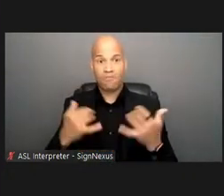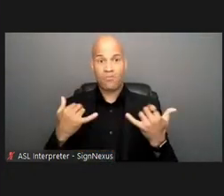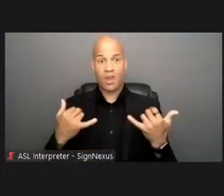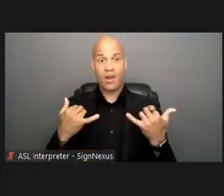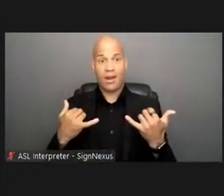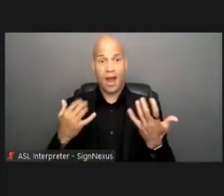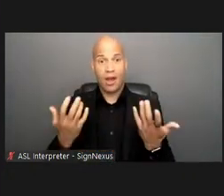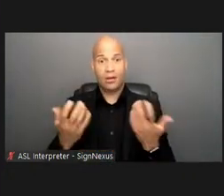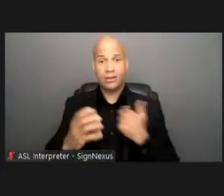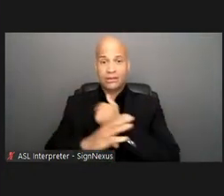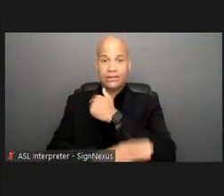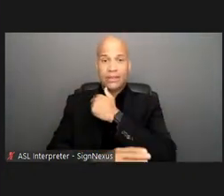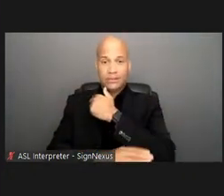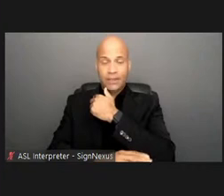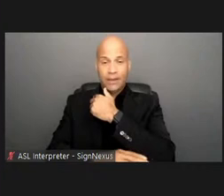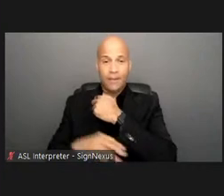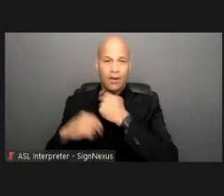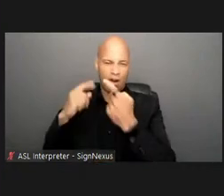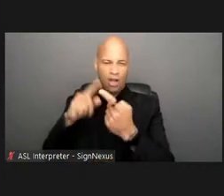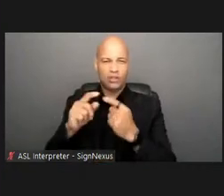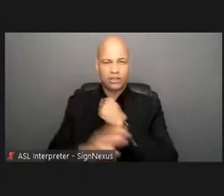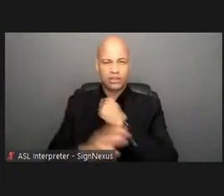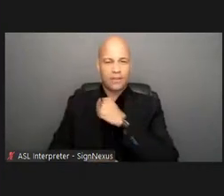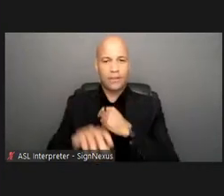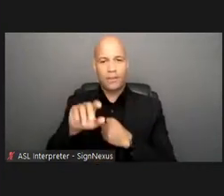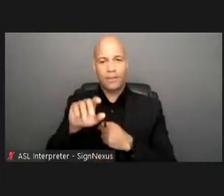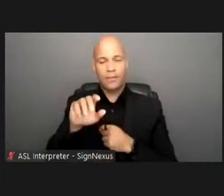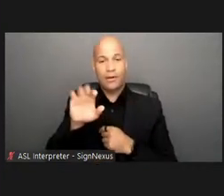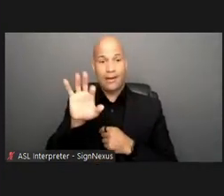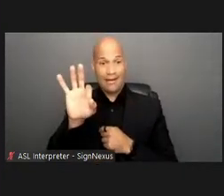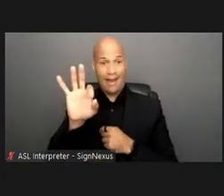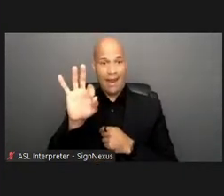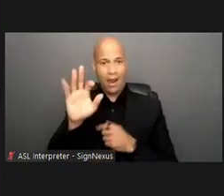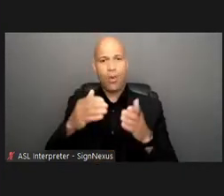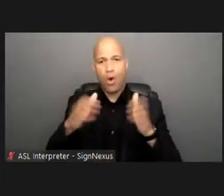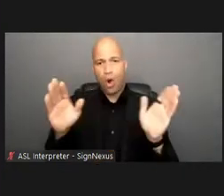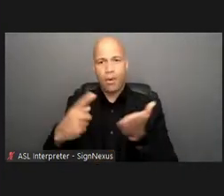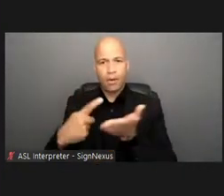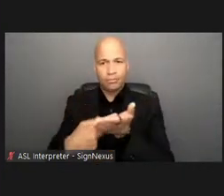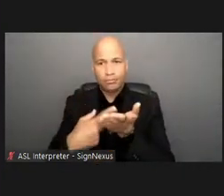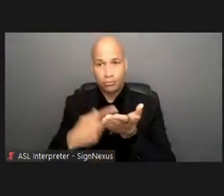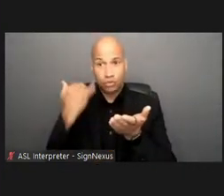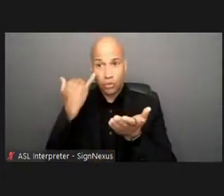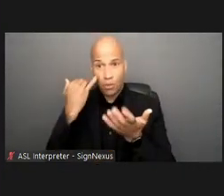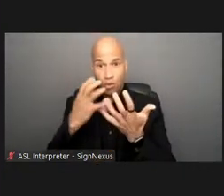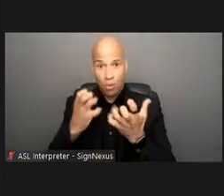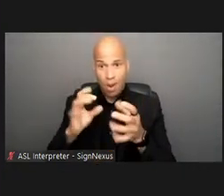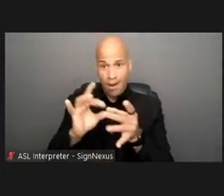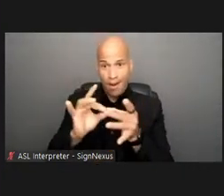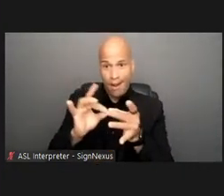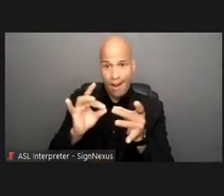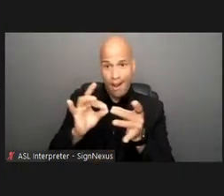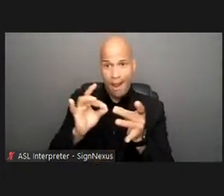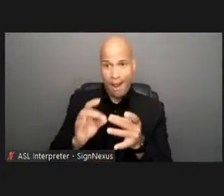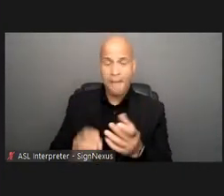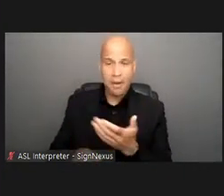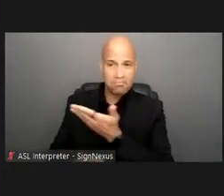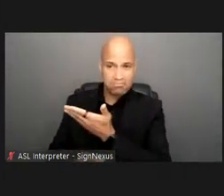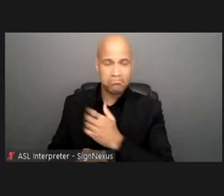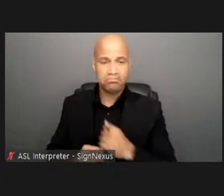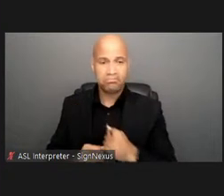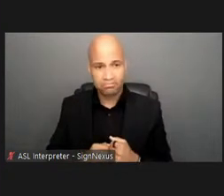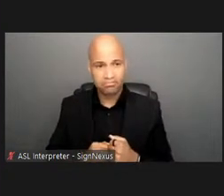September 9th of 2022. if you'd like to submit written comments you may do so in the following ways through our project website